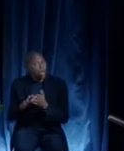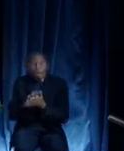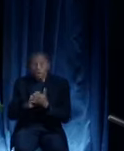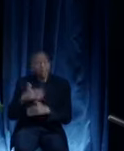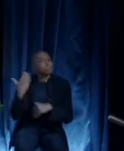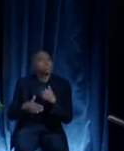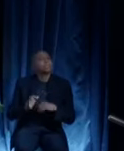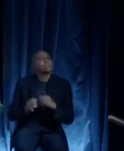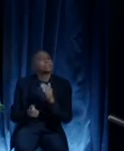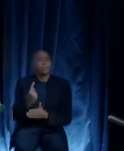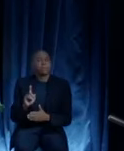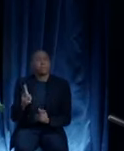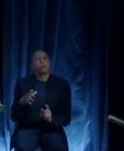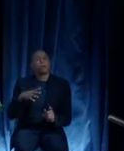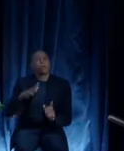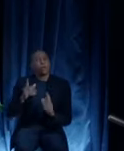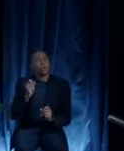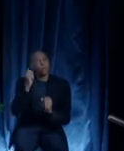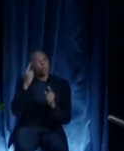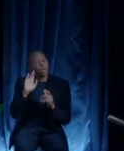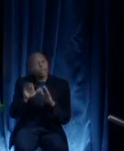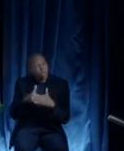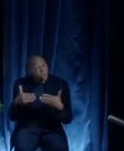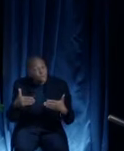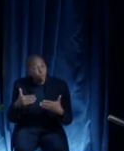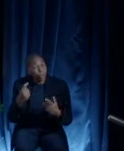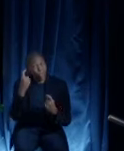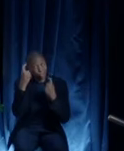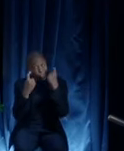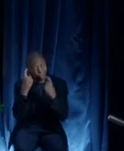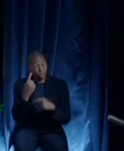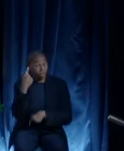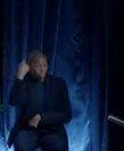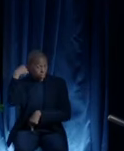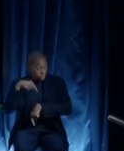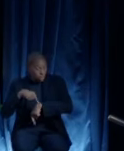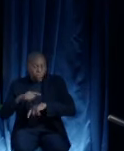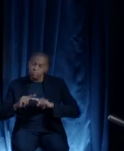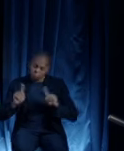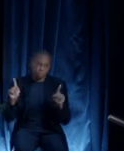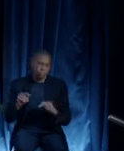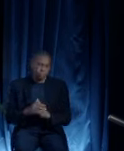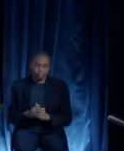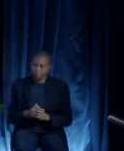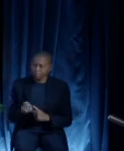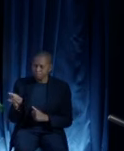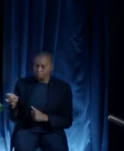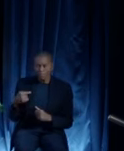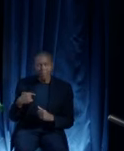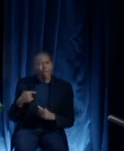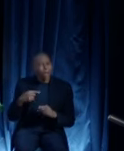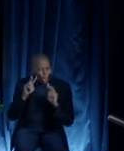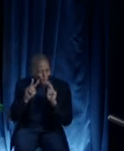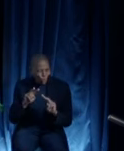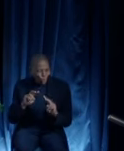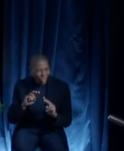that we have to be sensitive. I looked at some of the reviews of George and Mary online. I've got to